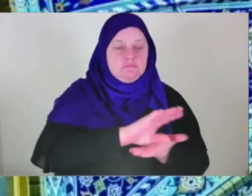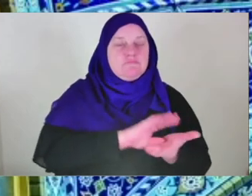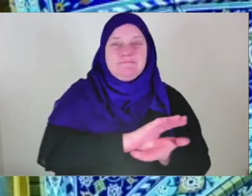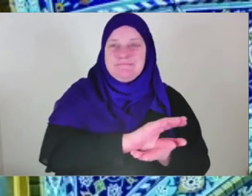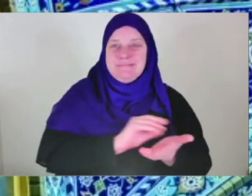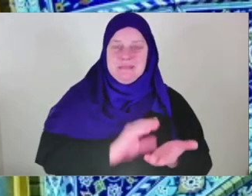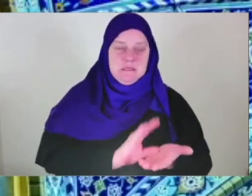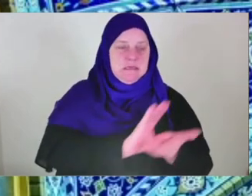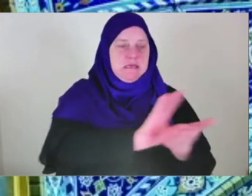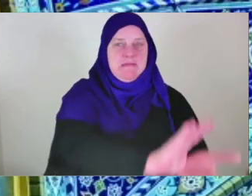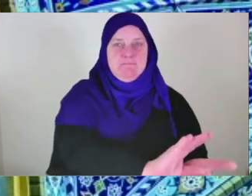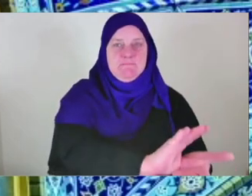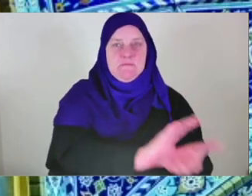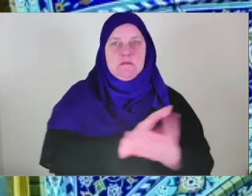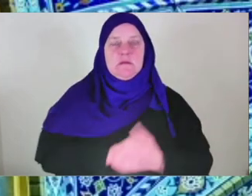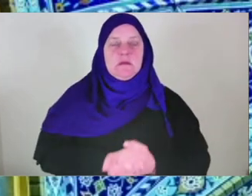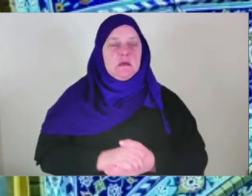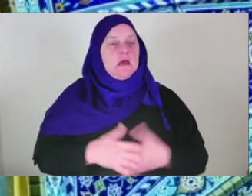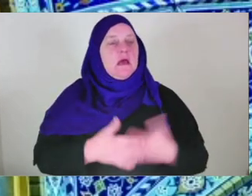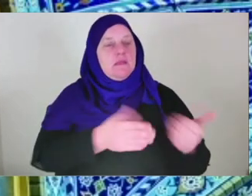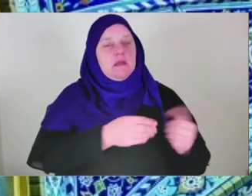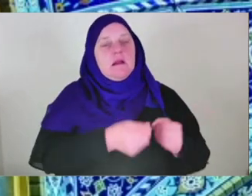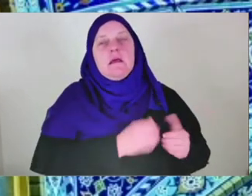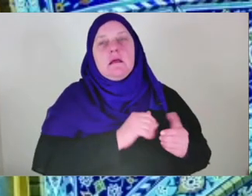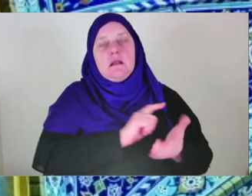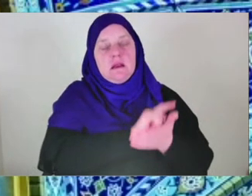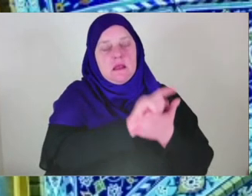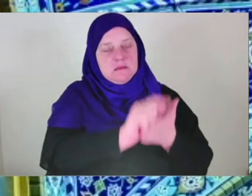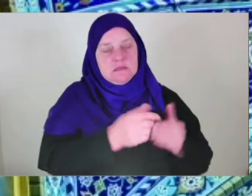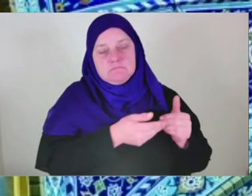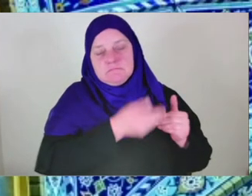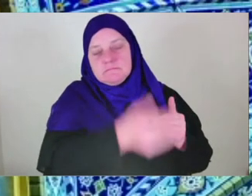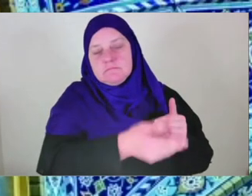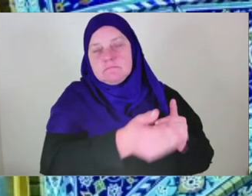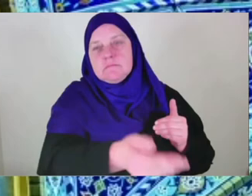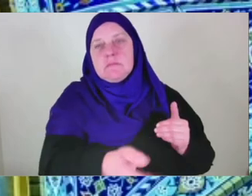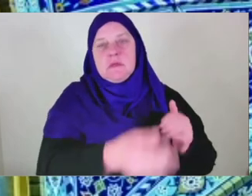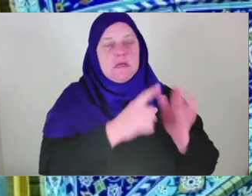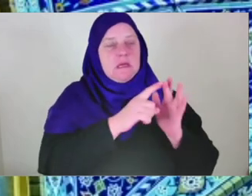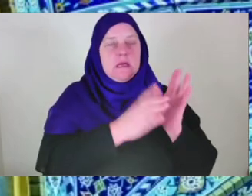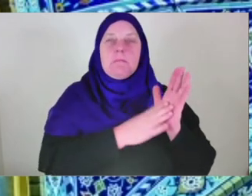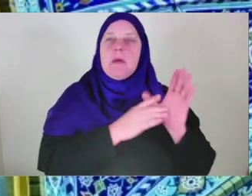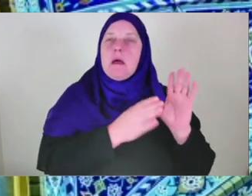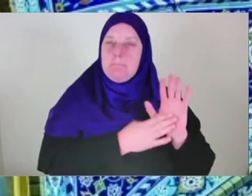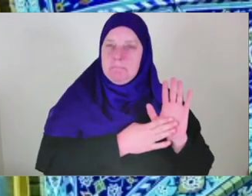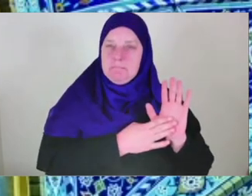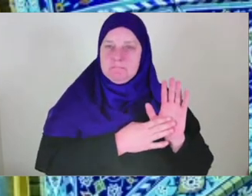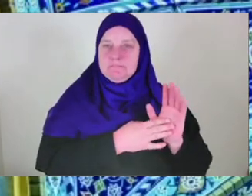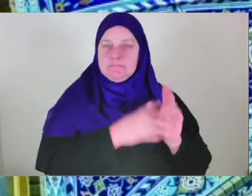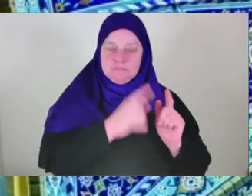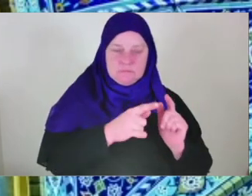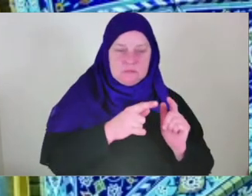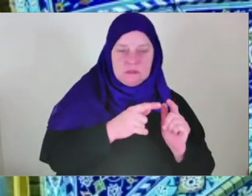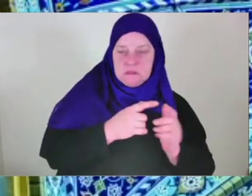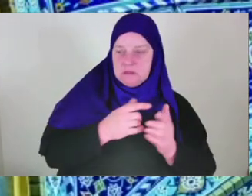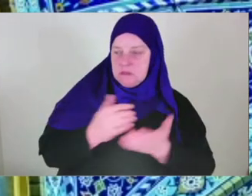the existing Imam. And during the time of the major occultation, like our time, it will